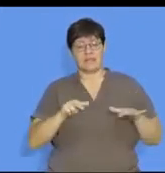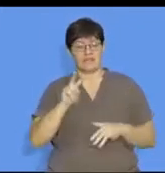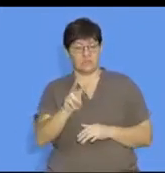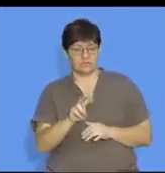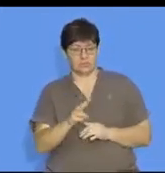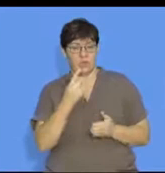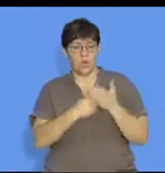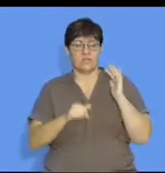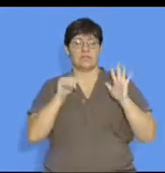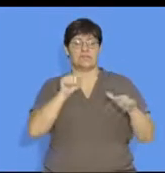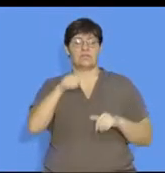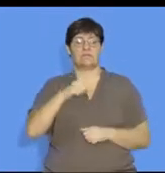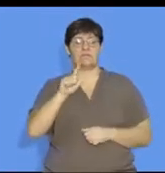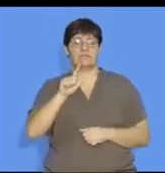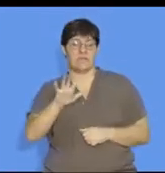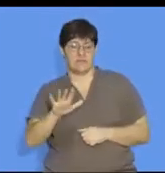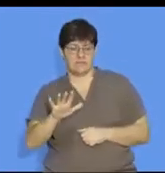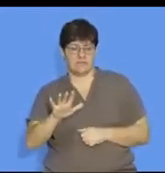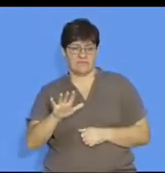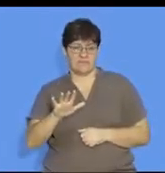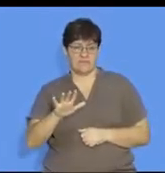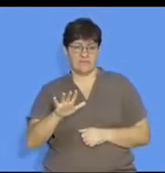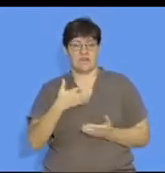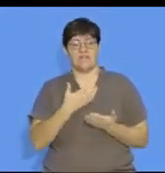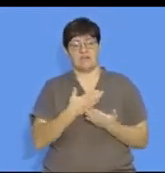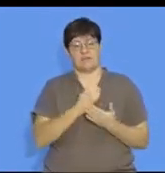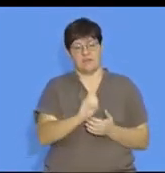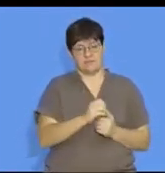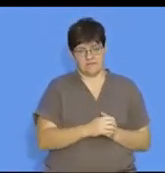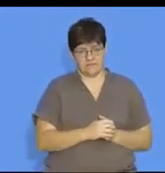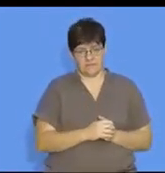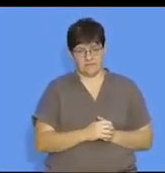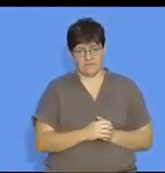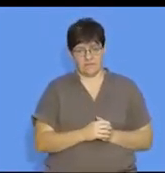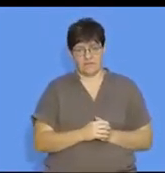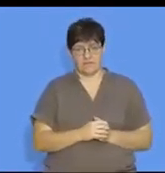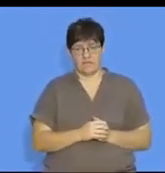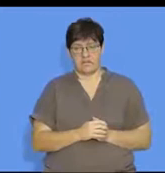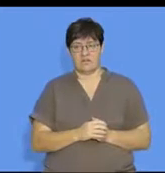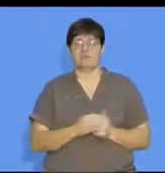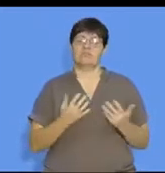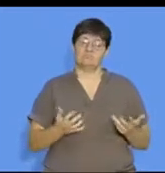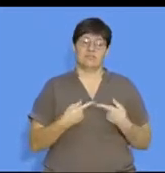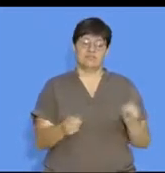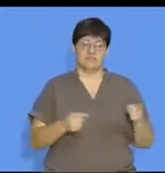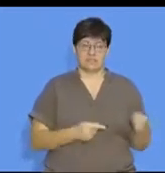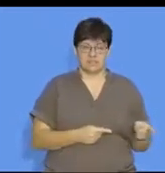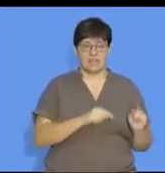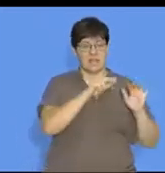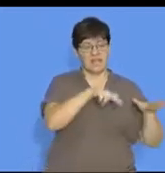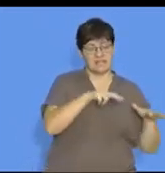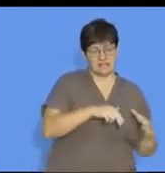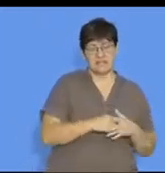18 volts, only 6,75 volts is available in the external circuit. It means the difference